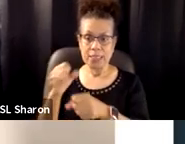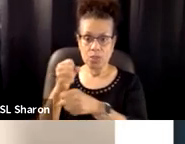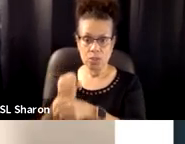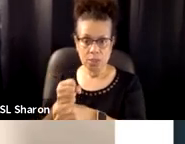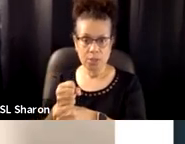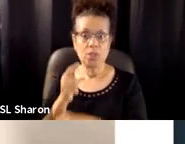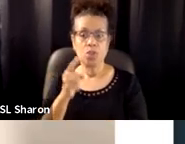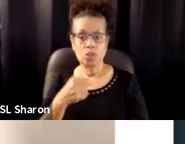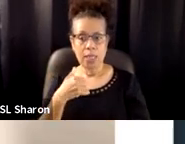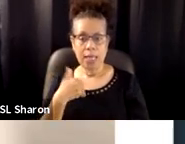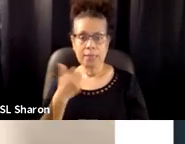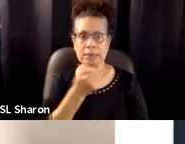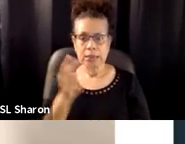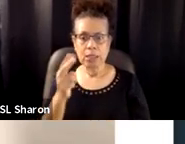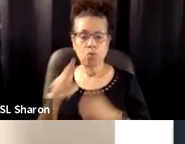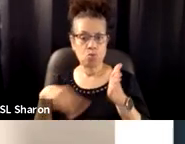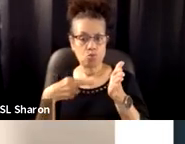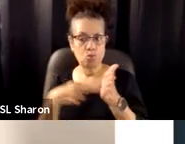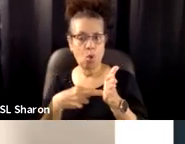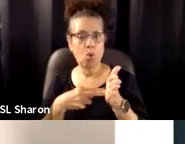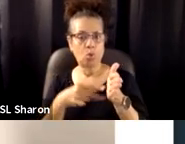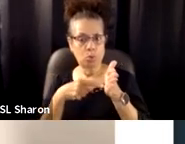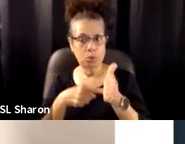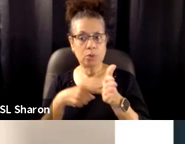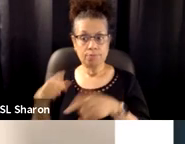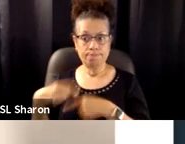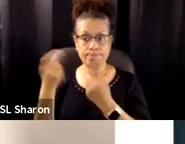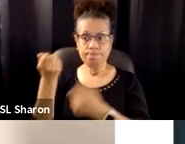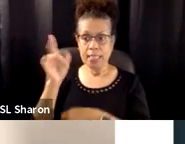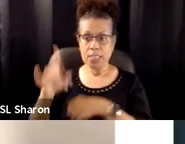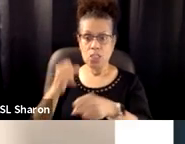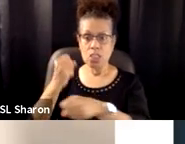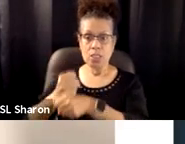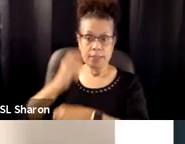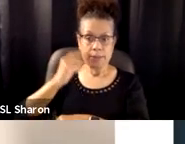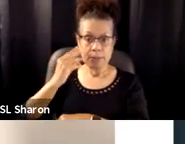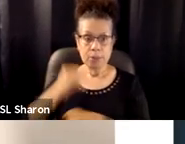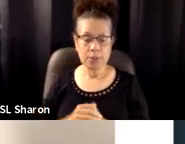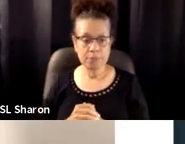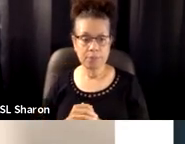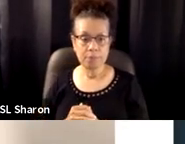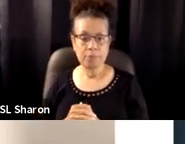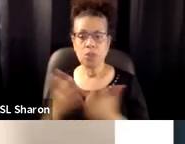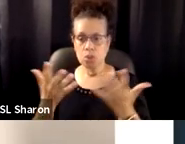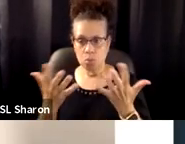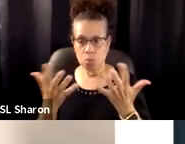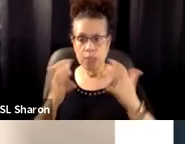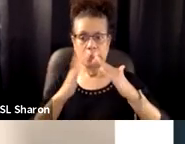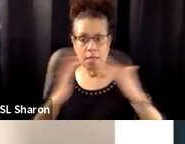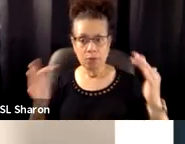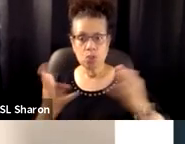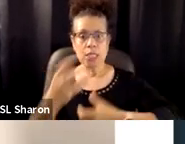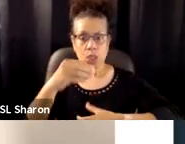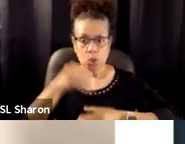several leadership roles during her 18-year tenure she's all about diversity and inclusion and